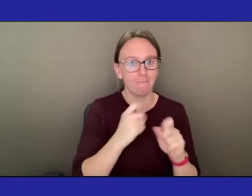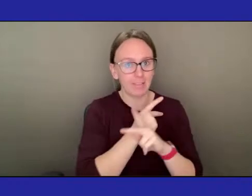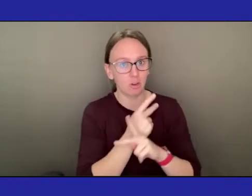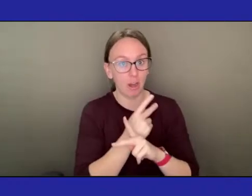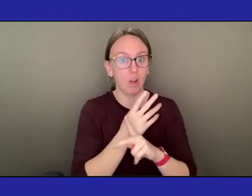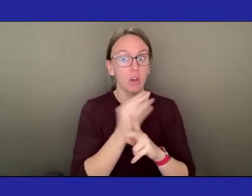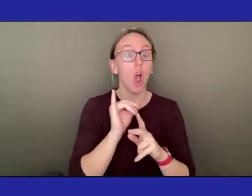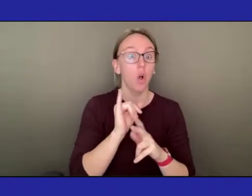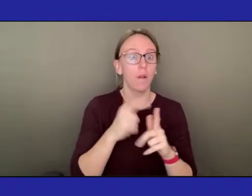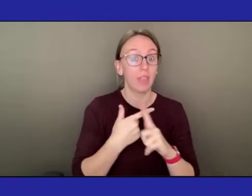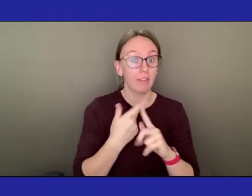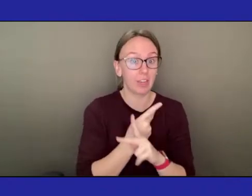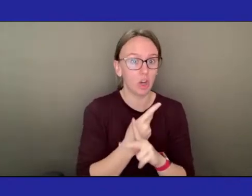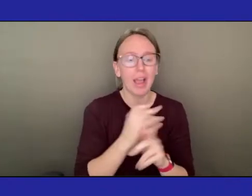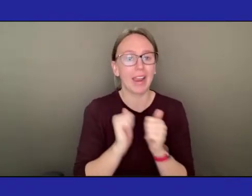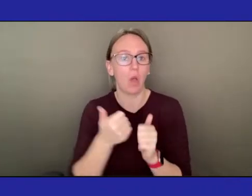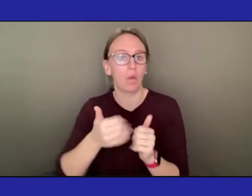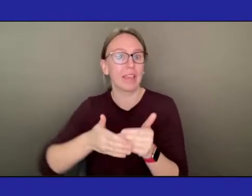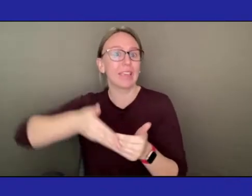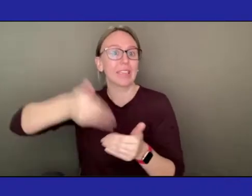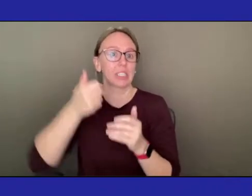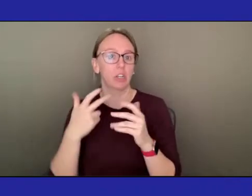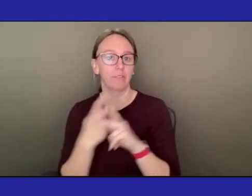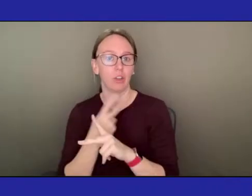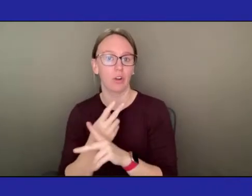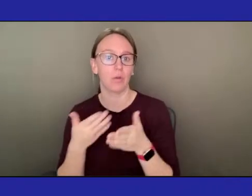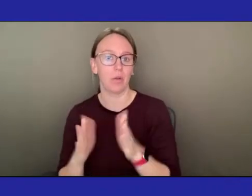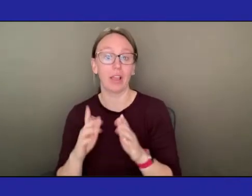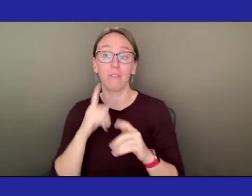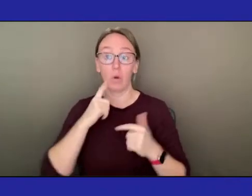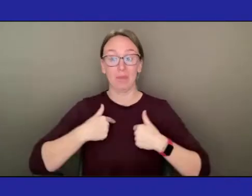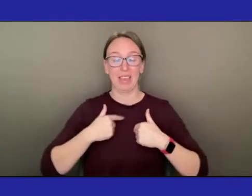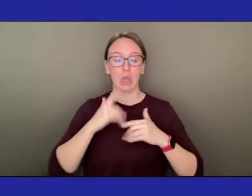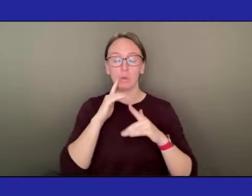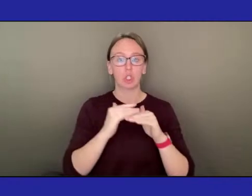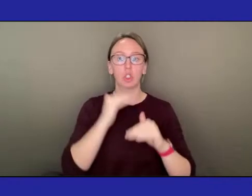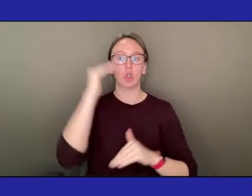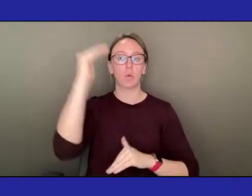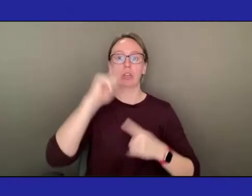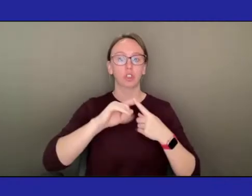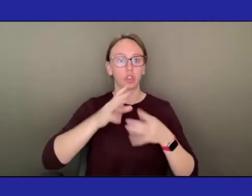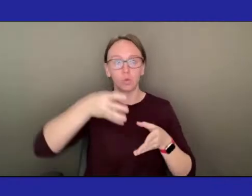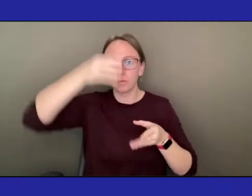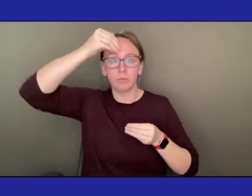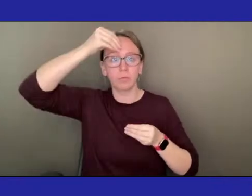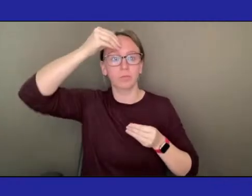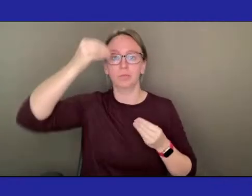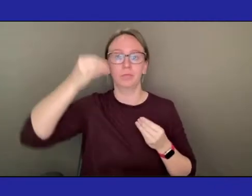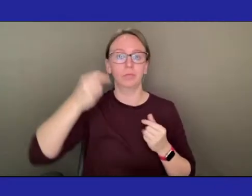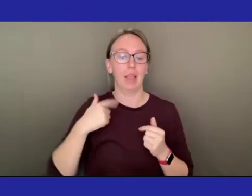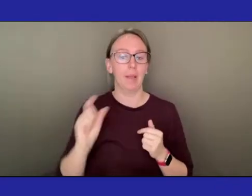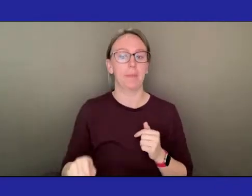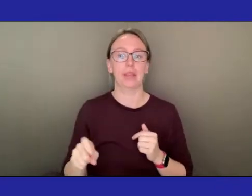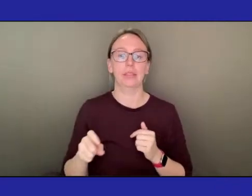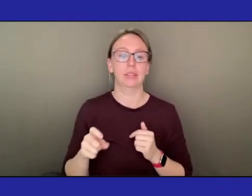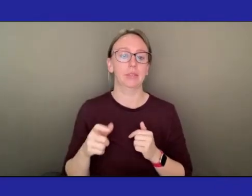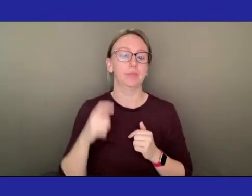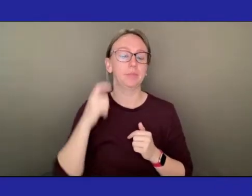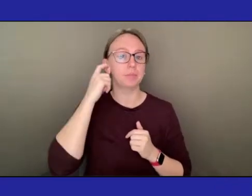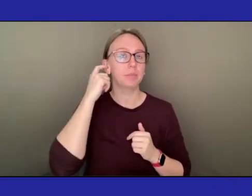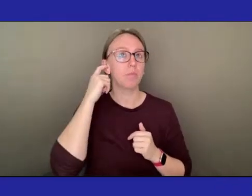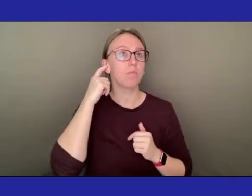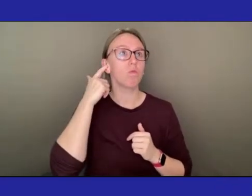too much, or at least it was to me, too much to absorb. I had to get to being able to chart